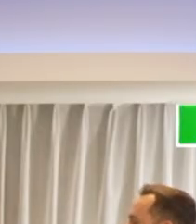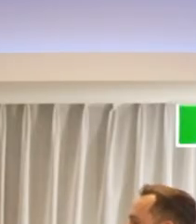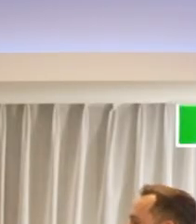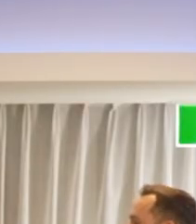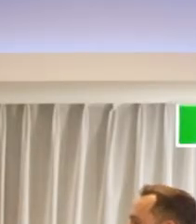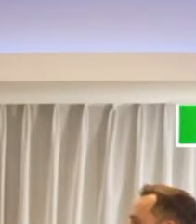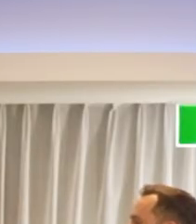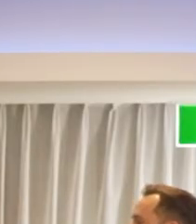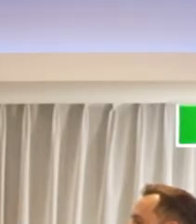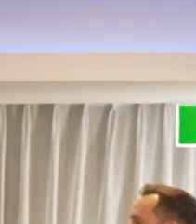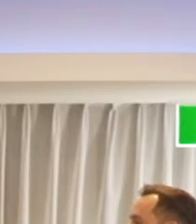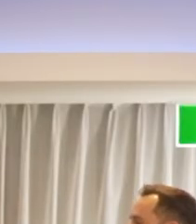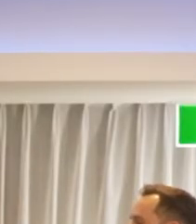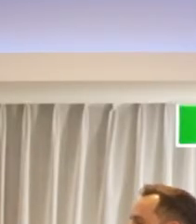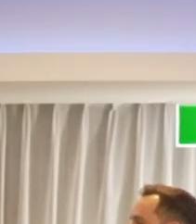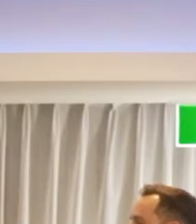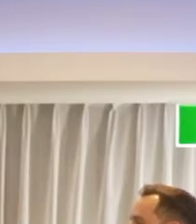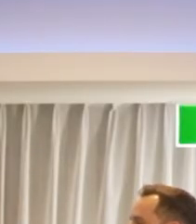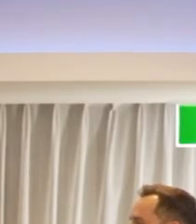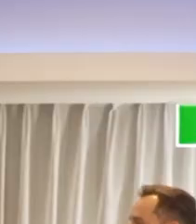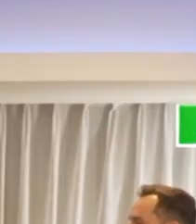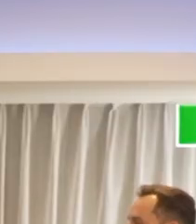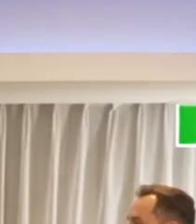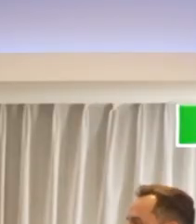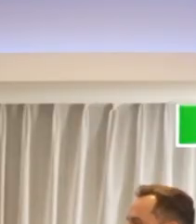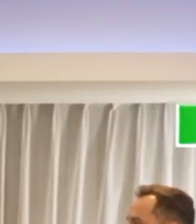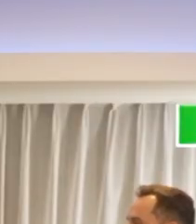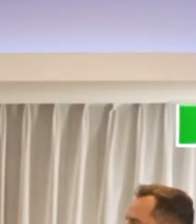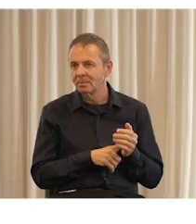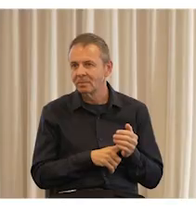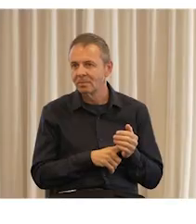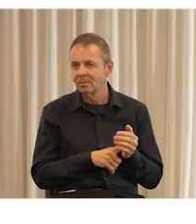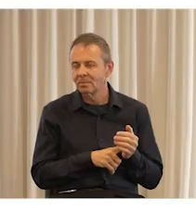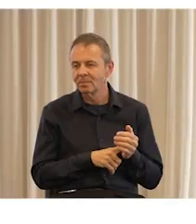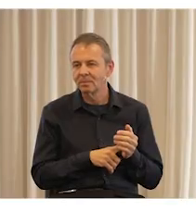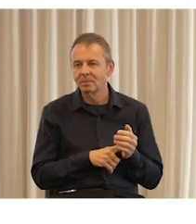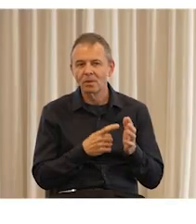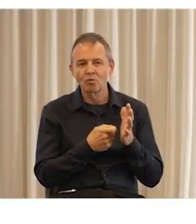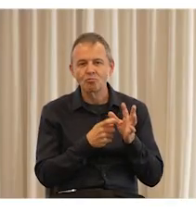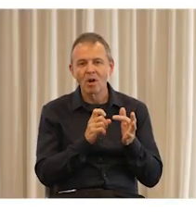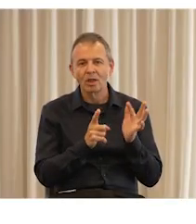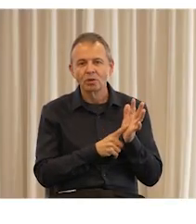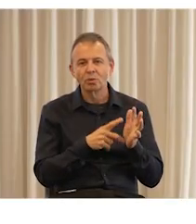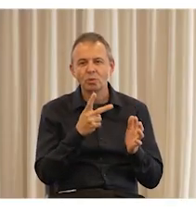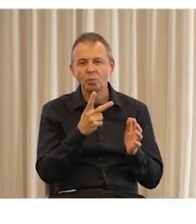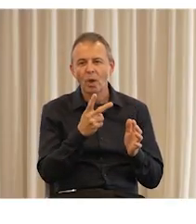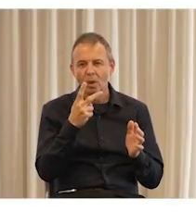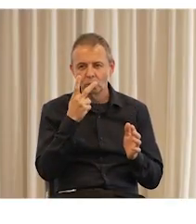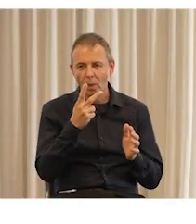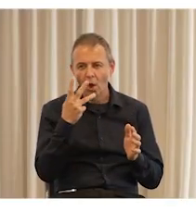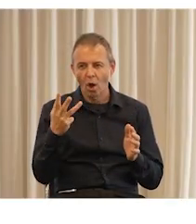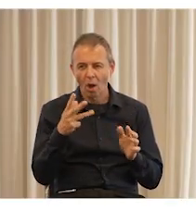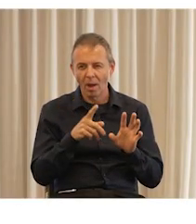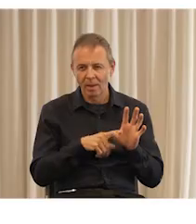fine. So, yeah, Joe, feel free to take it away. So, Rachel's a 29-year-old woman who you met